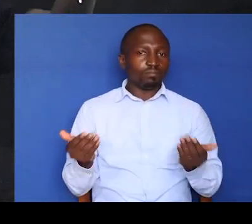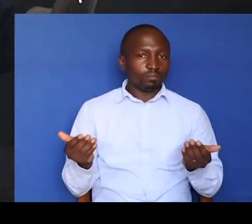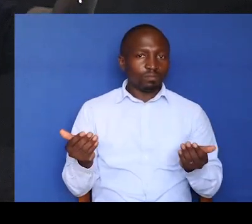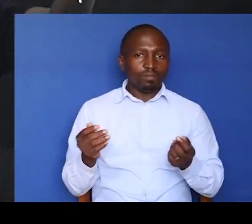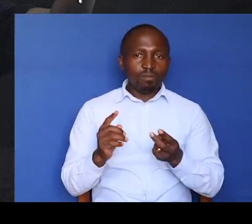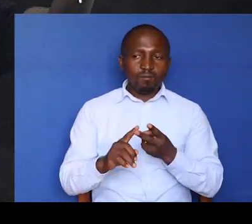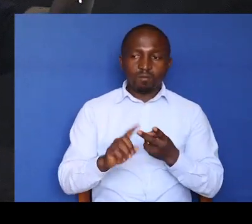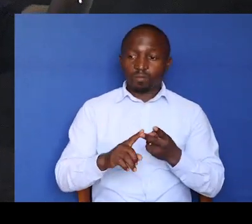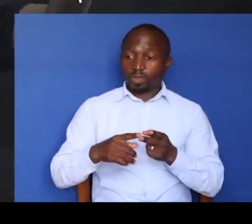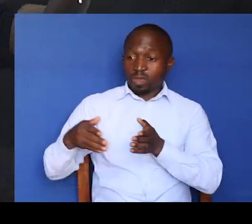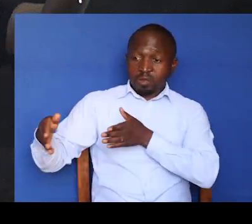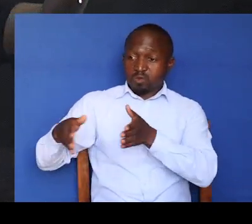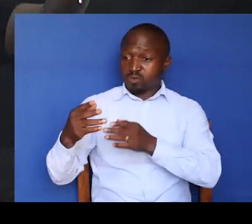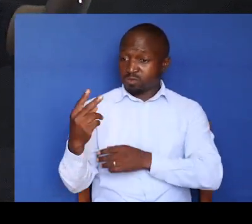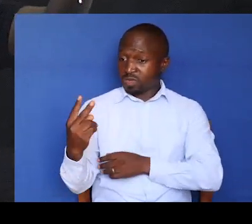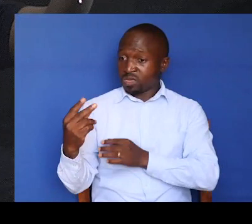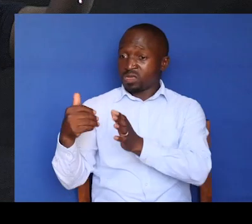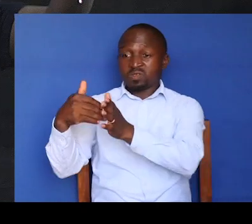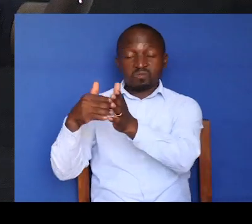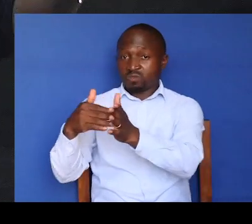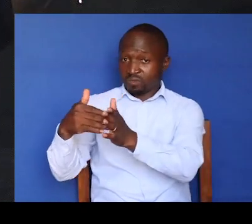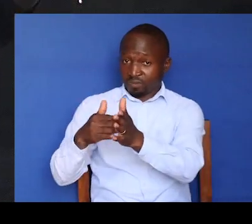So long this river is less powerful,